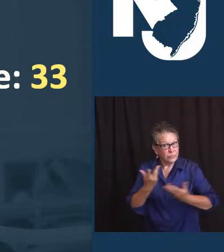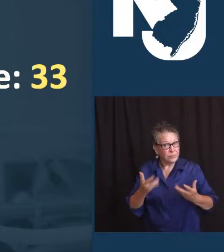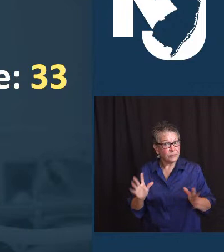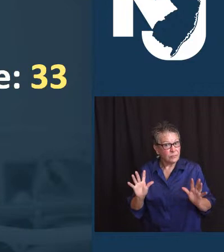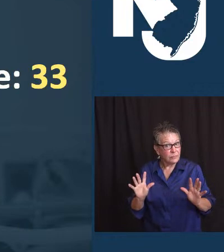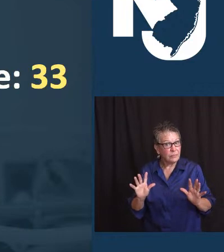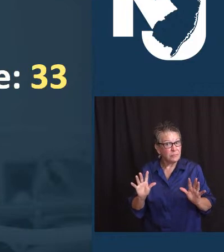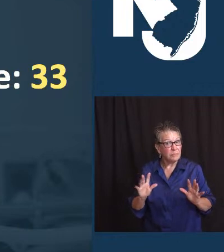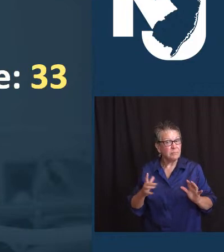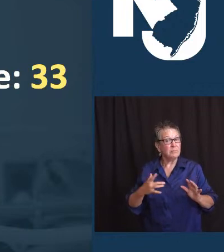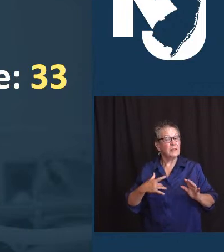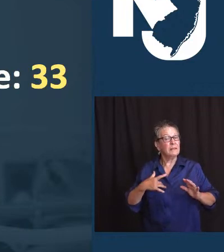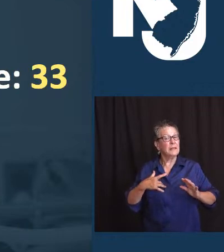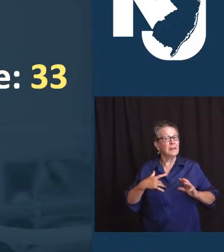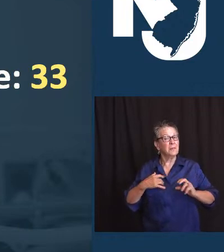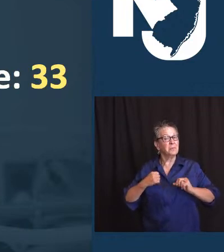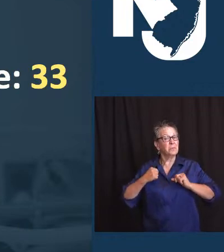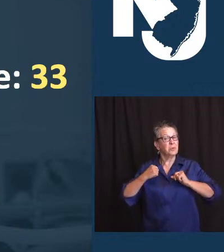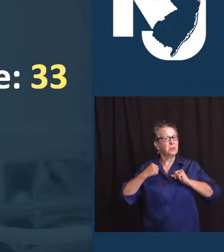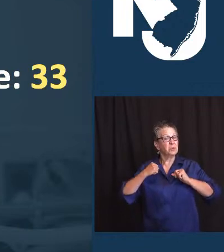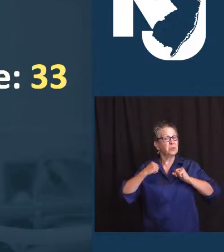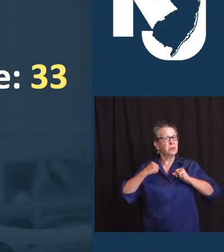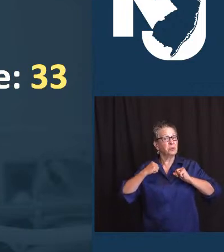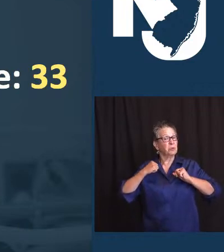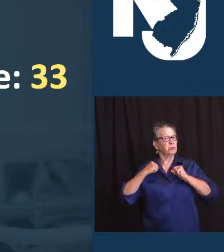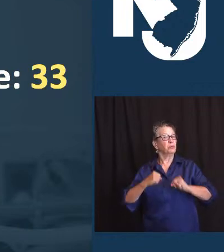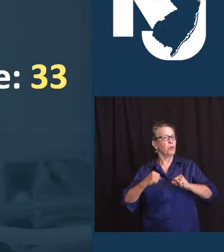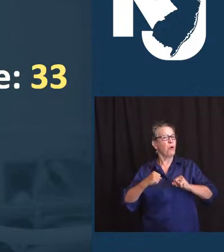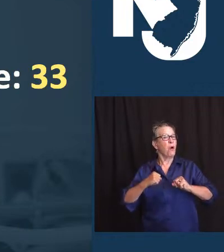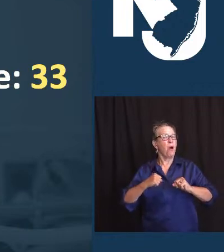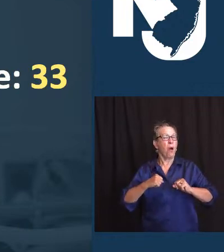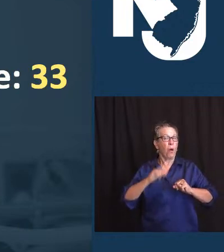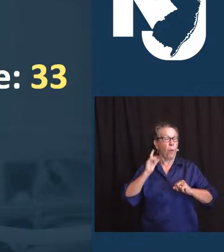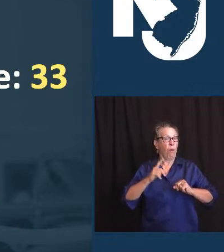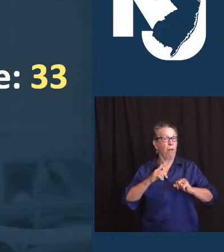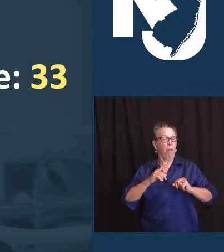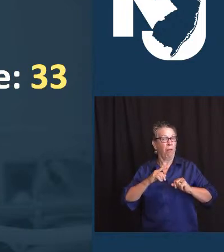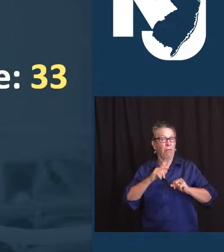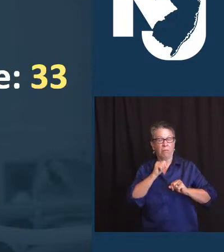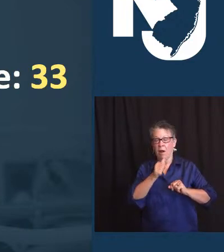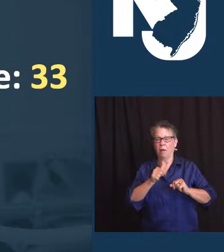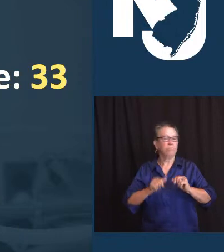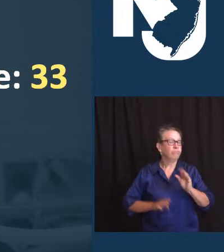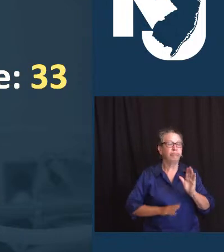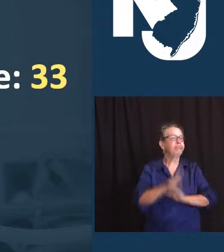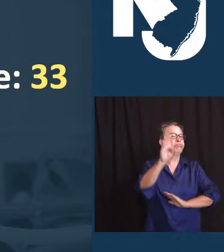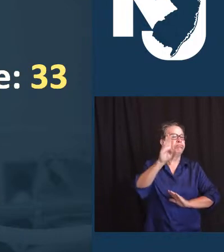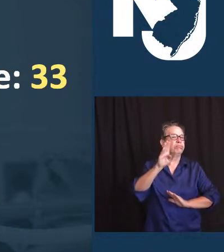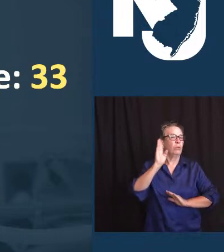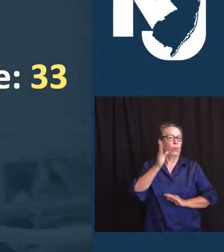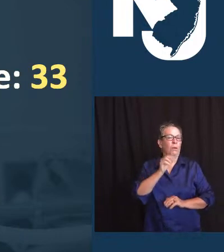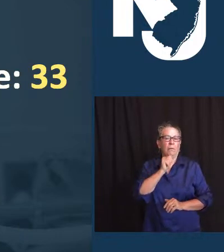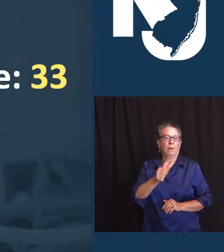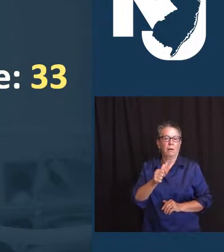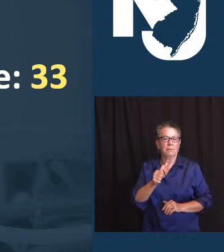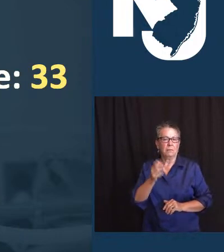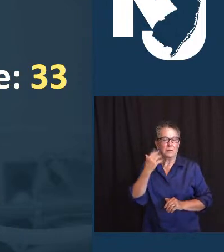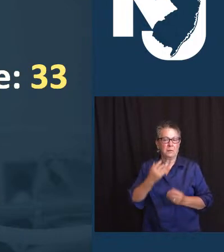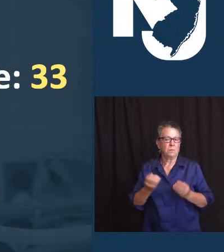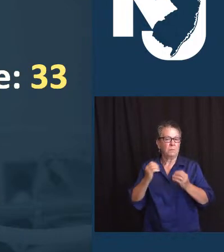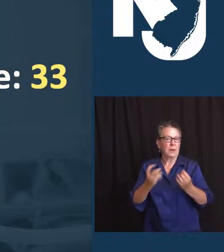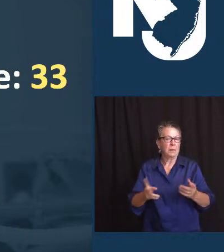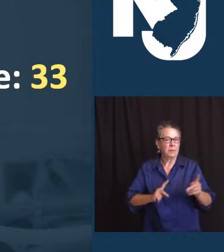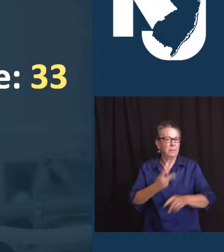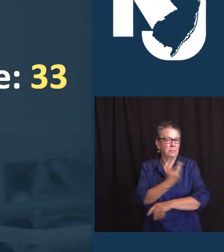a couple of months ago. In mid-May, we had ICU counts that were hovering around 200 persons, and the ventilator count